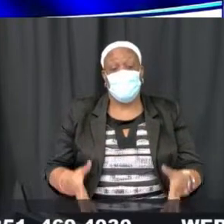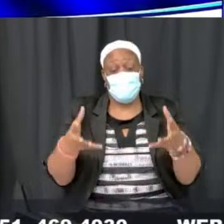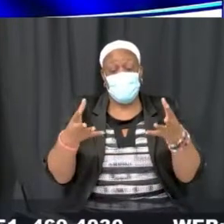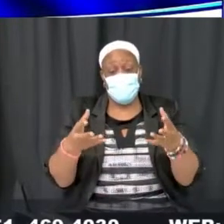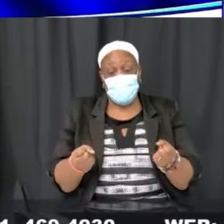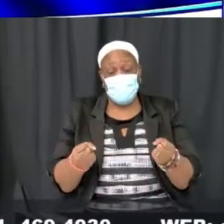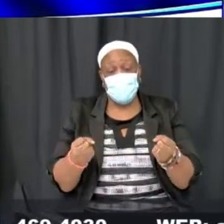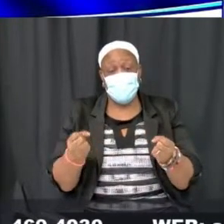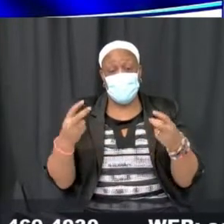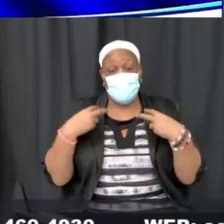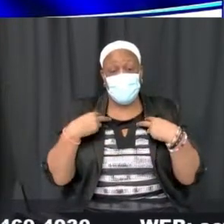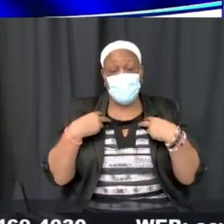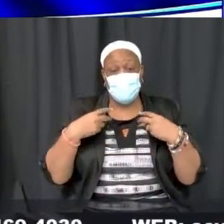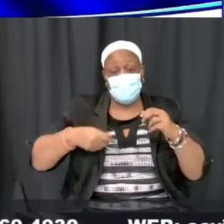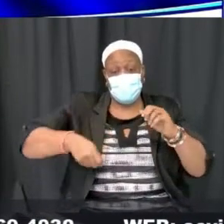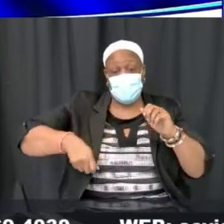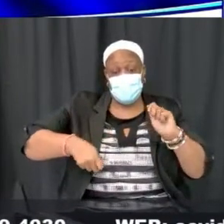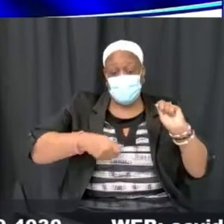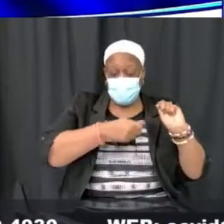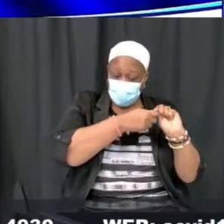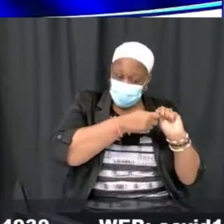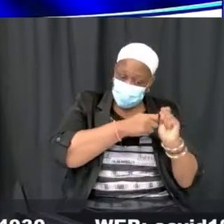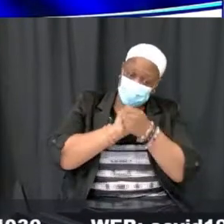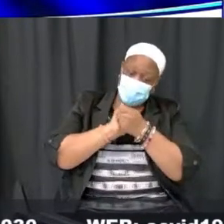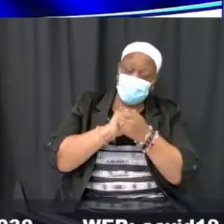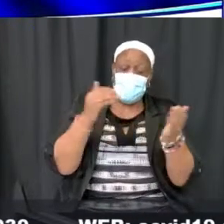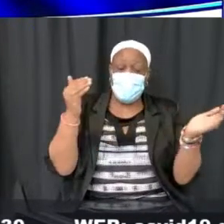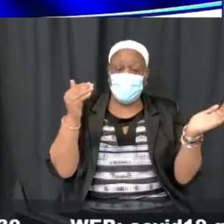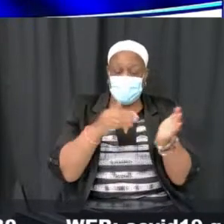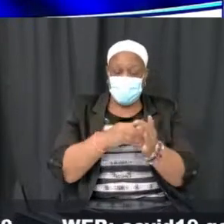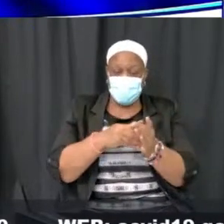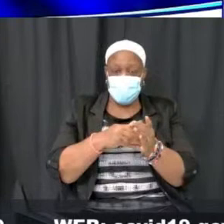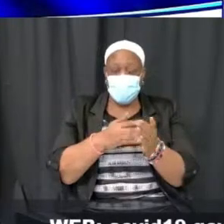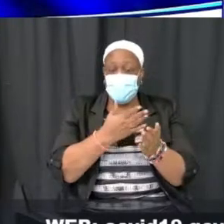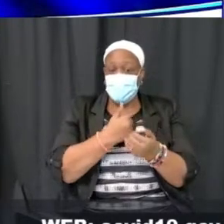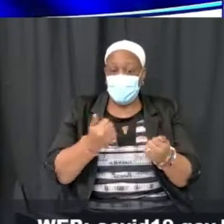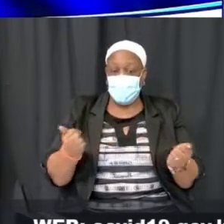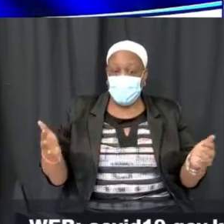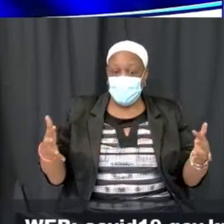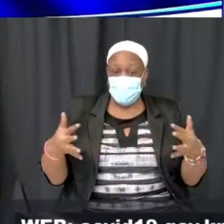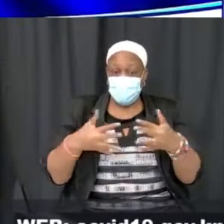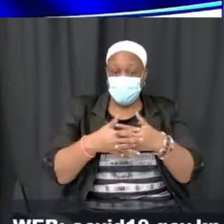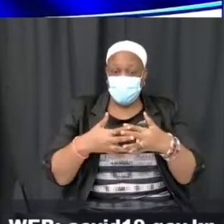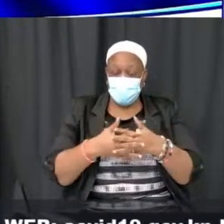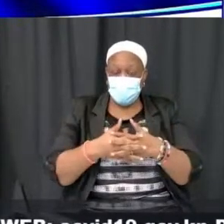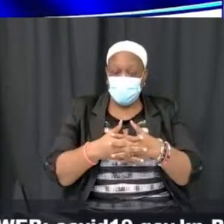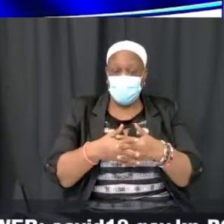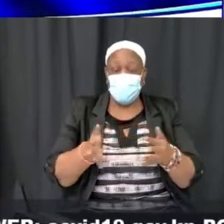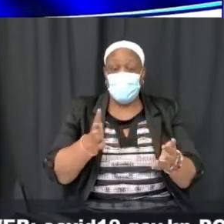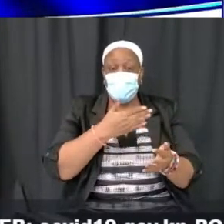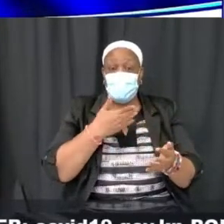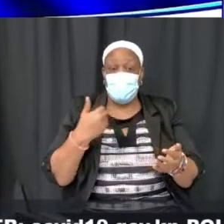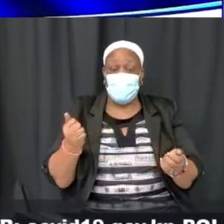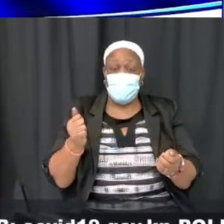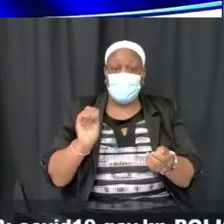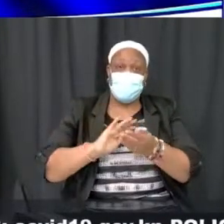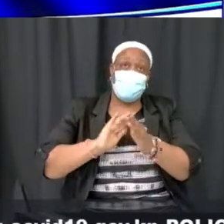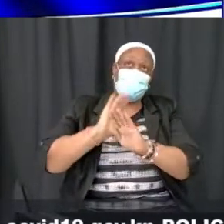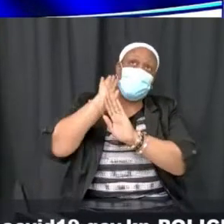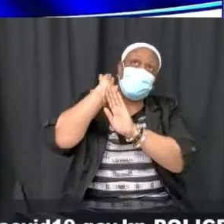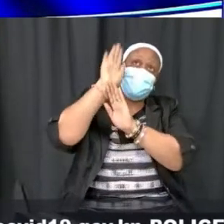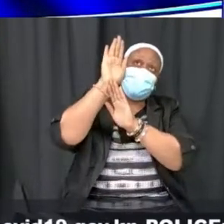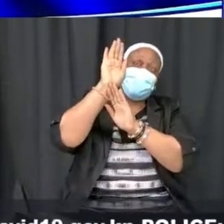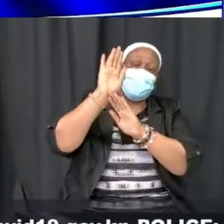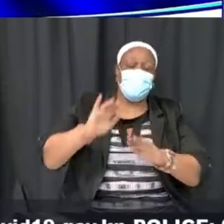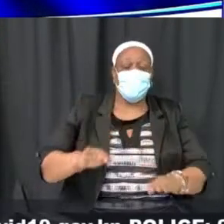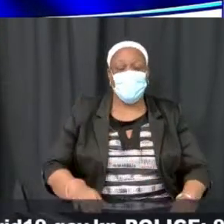year, and also we know that we have the football, basketball, and cricket, volleyball, amongst